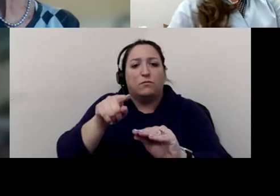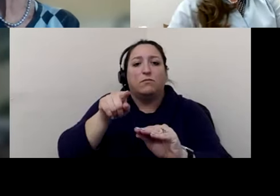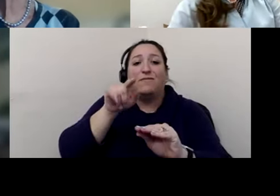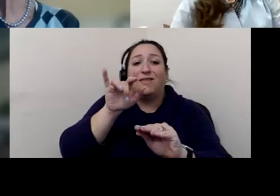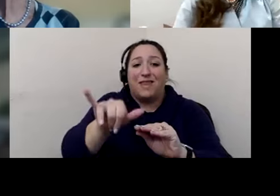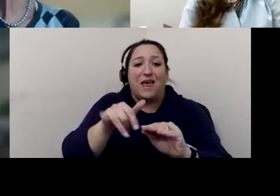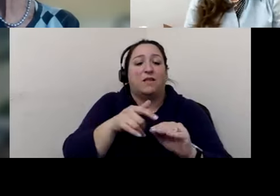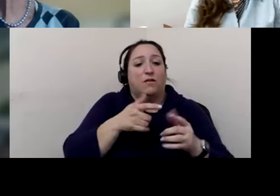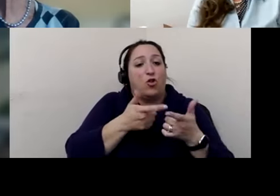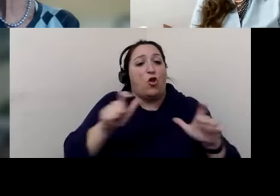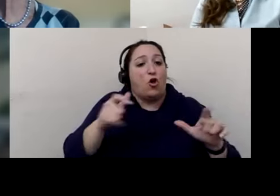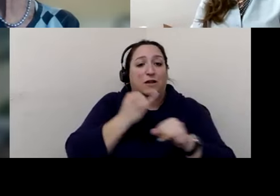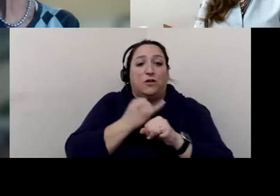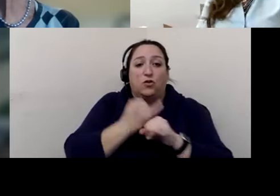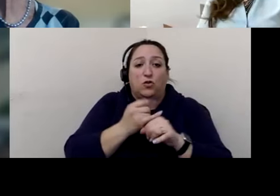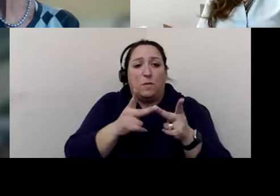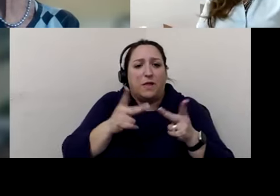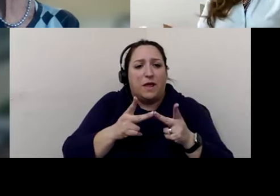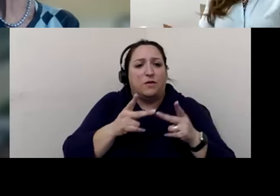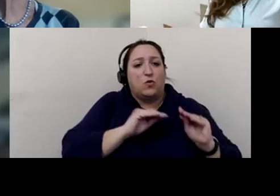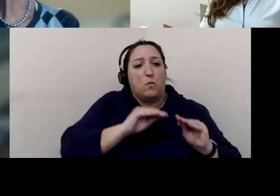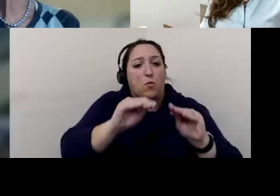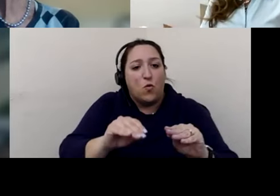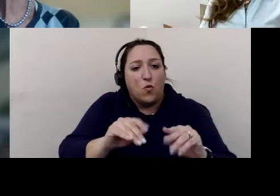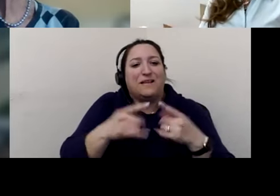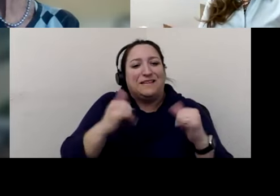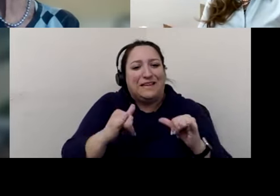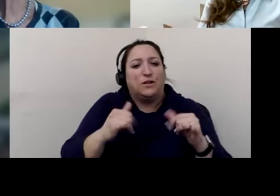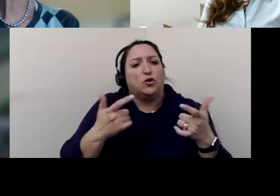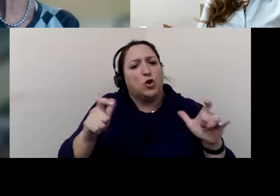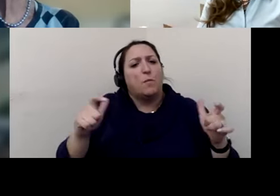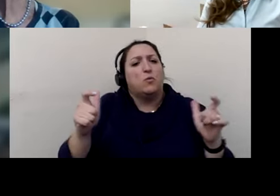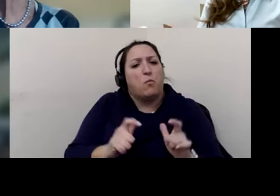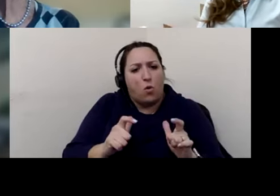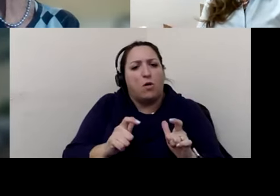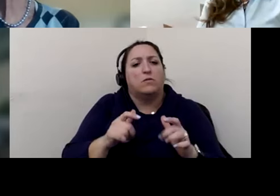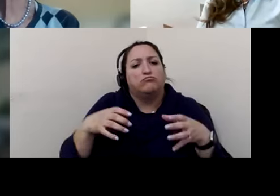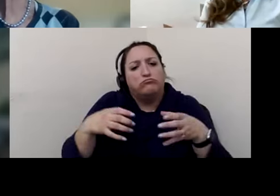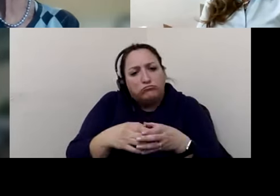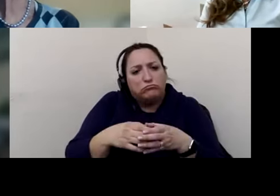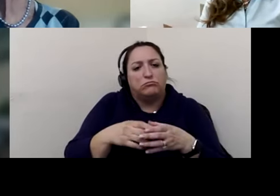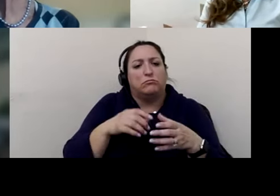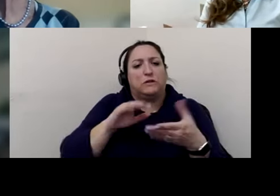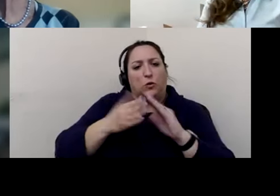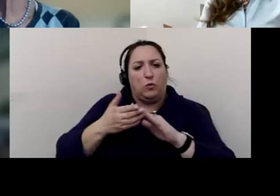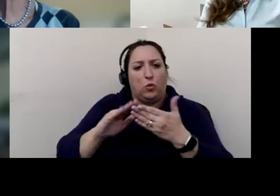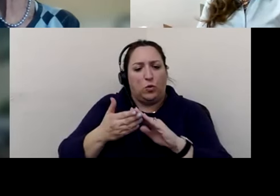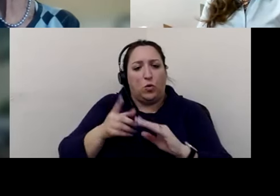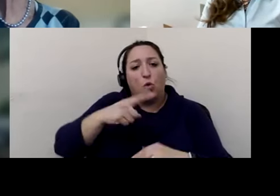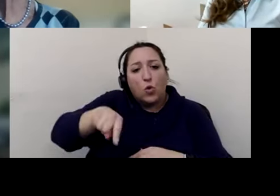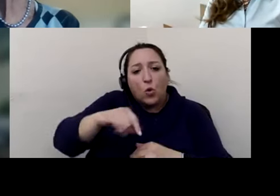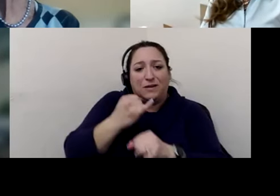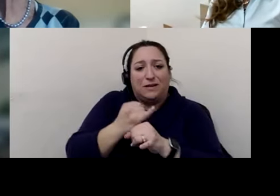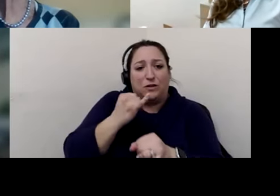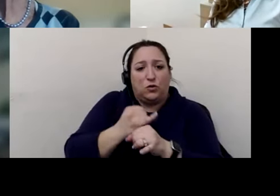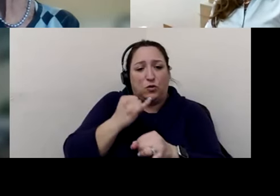large institutional settings to smaller but still large congregate care settings in the community. Those institutional settings